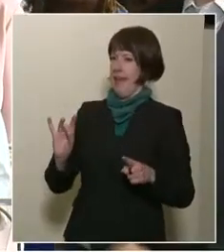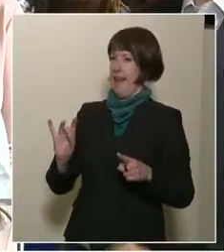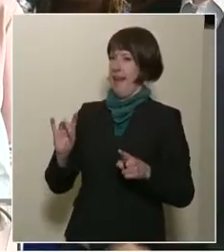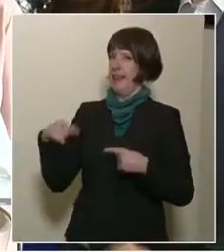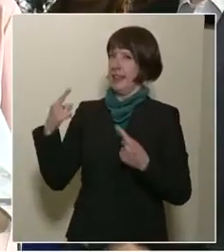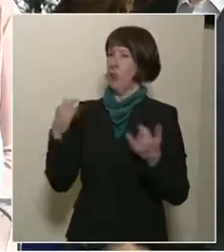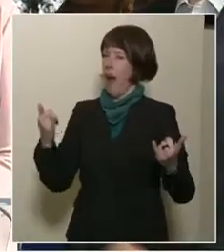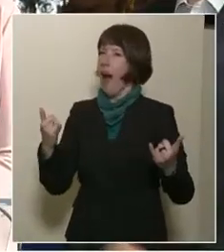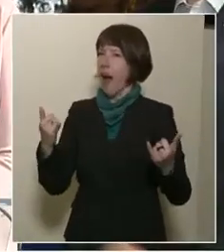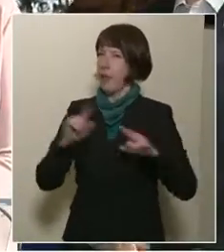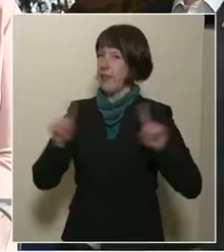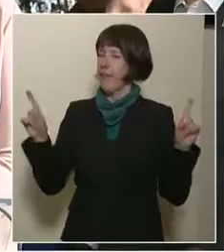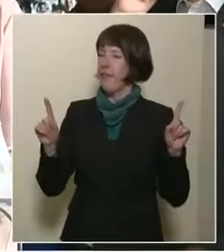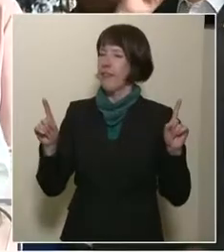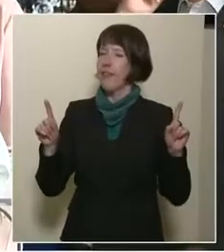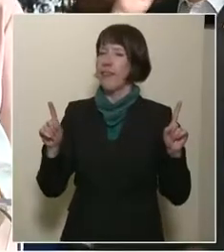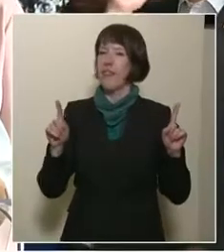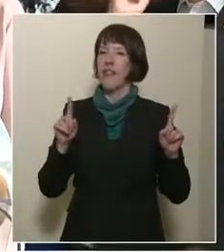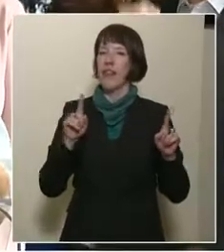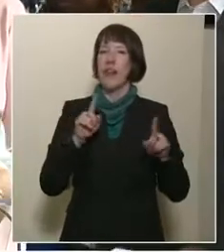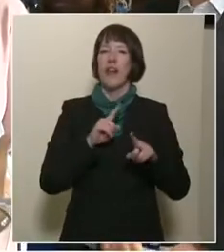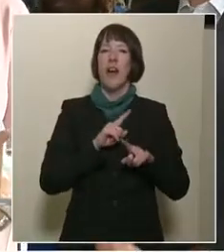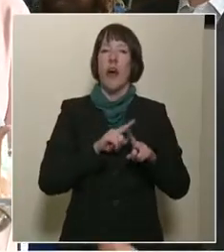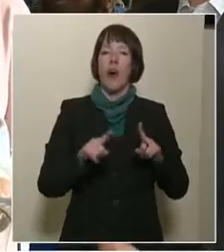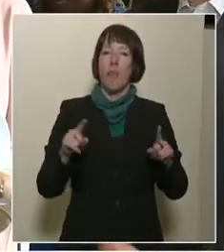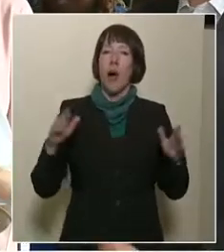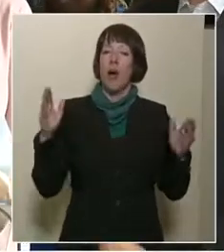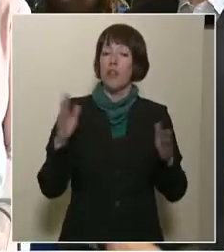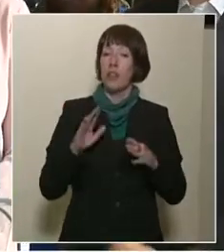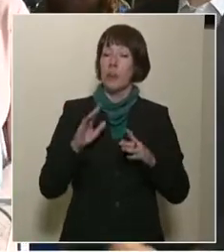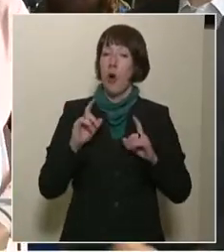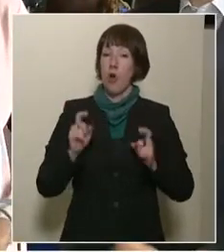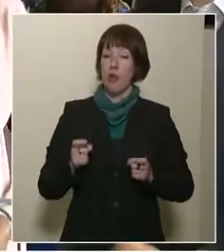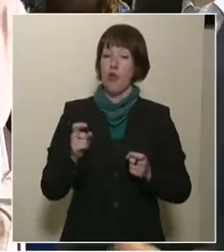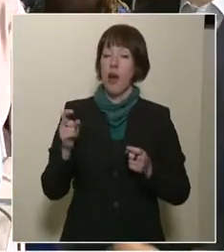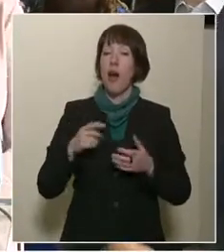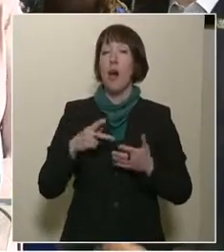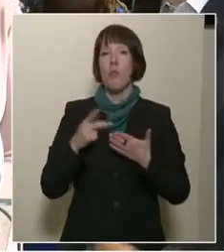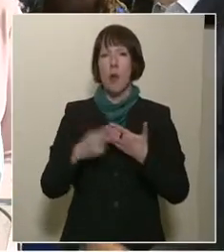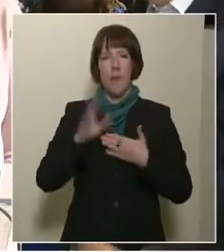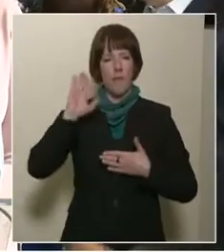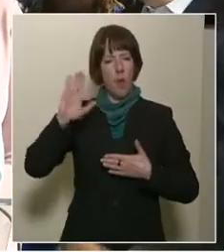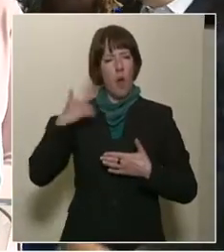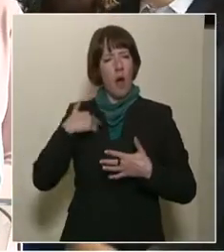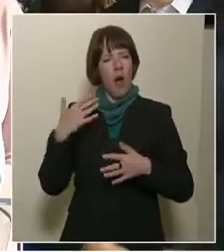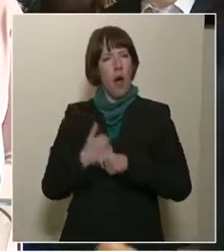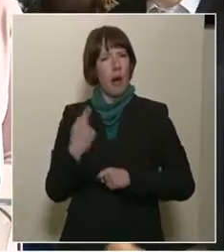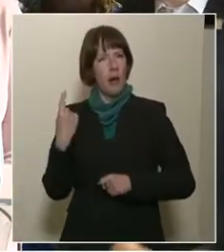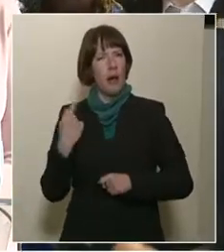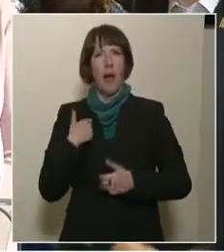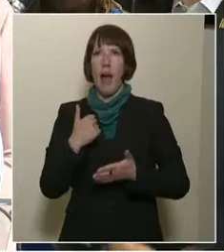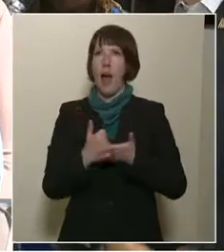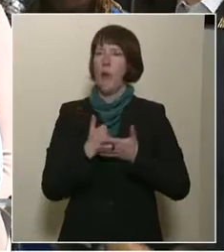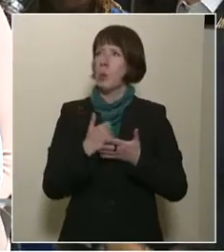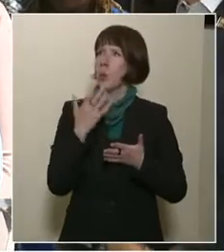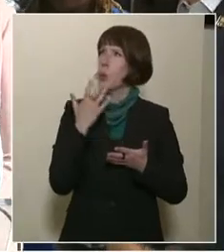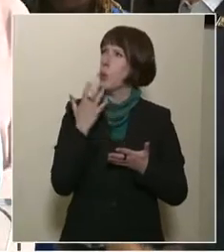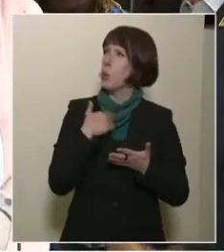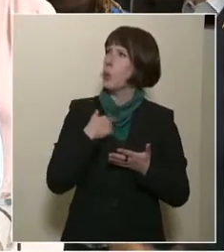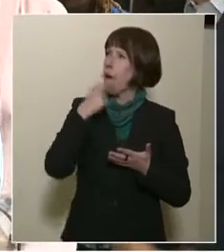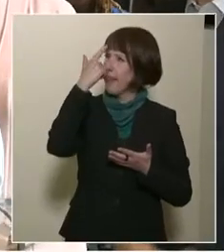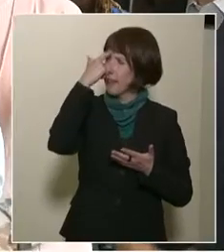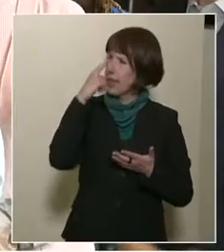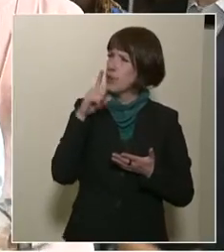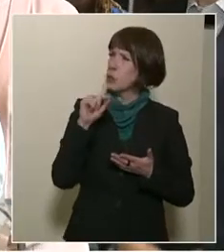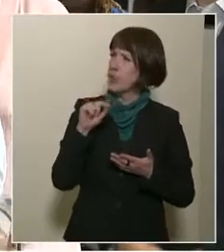But the Great Streets Grants Program, actually, I'm a former recipient of one. It helped. Oh my God! It was maybe in 2015